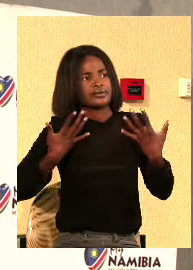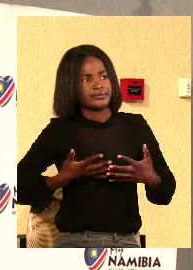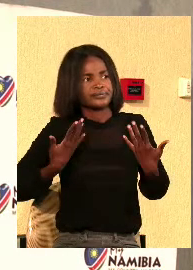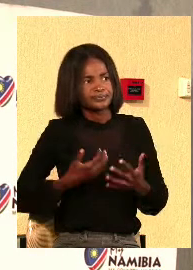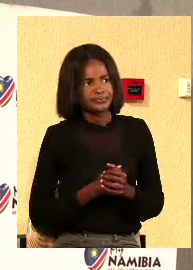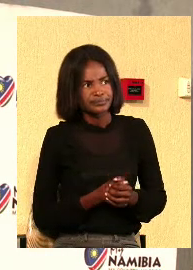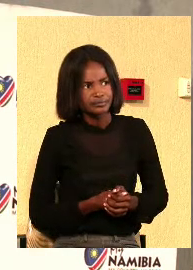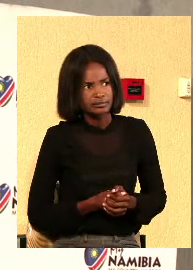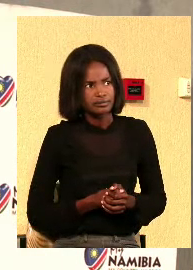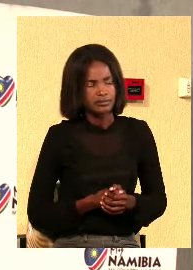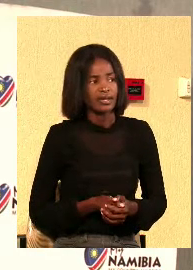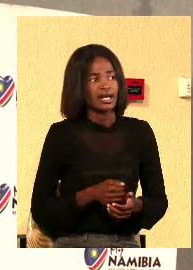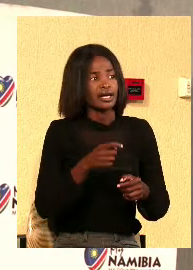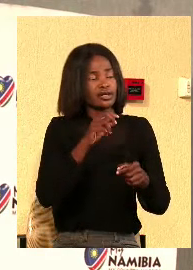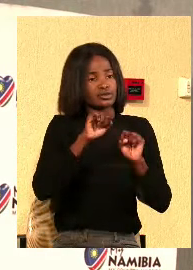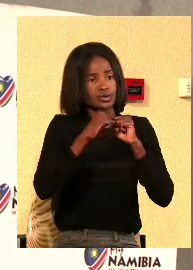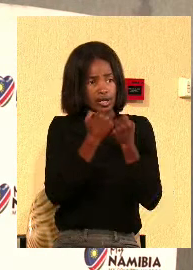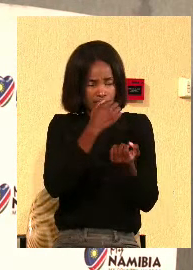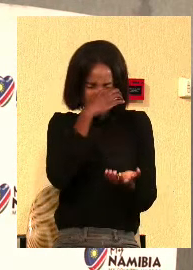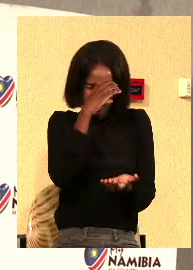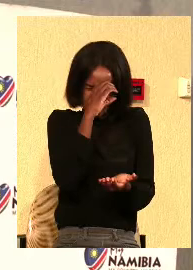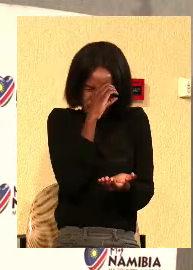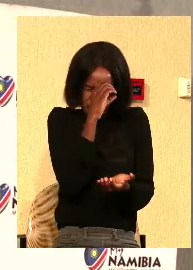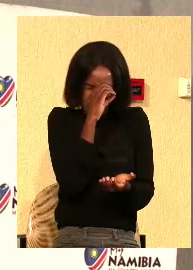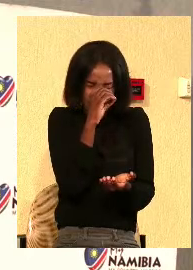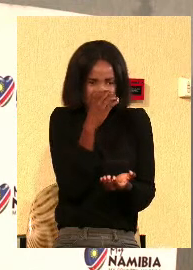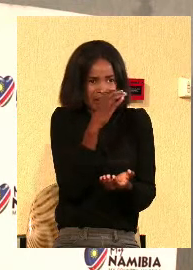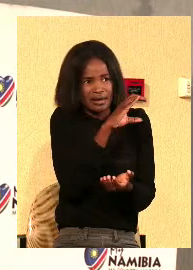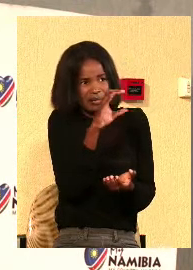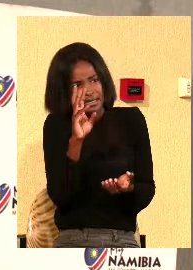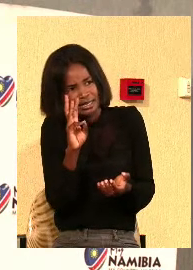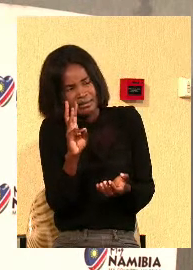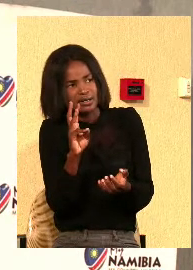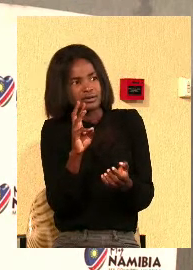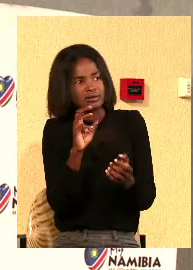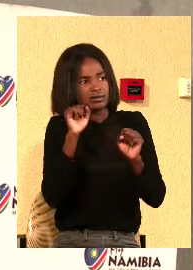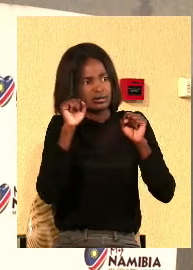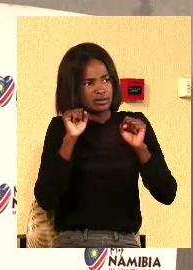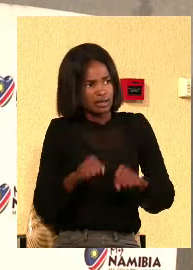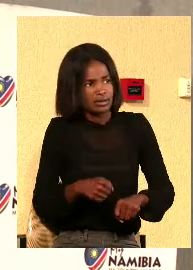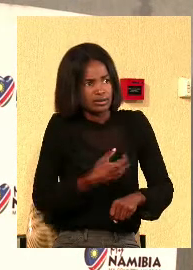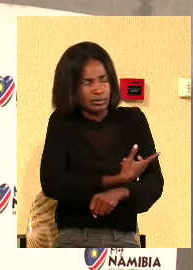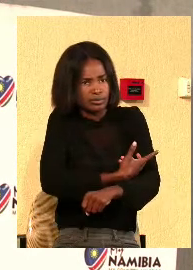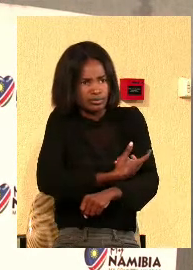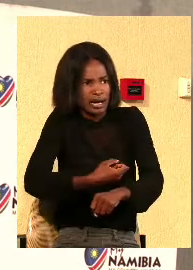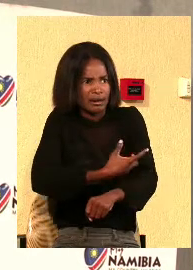next 6 months or more to continue testing a lot of people? I think it's to him. Yes,